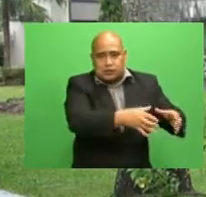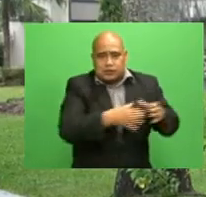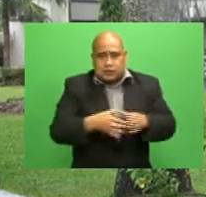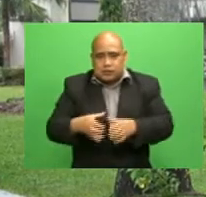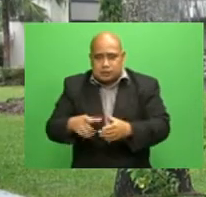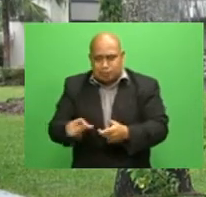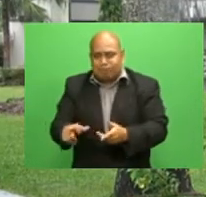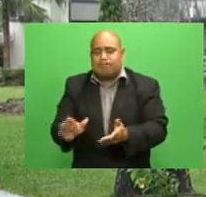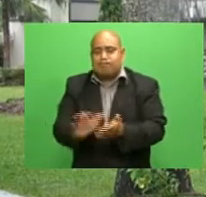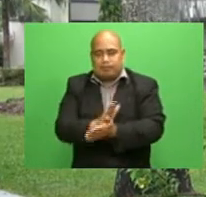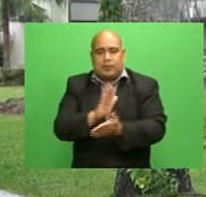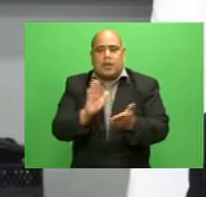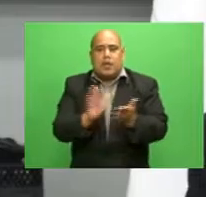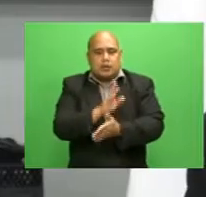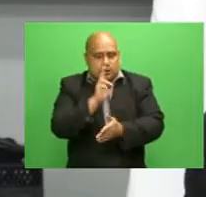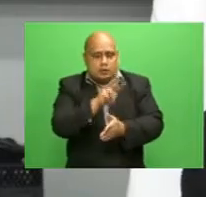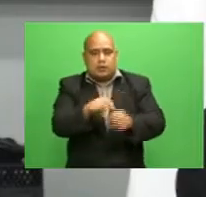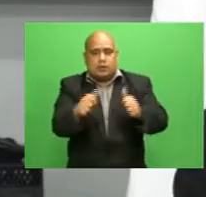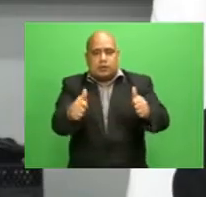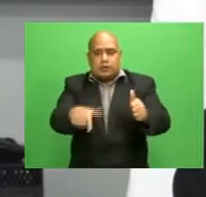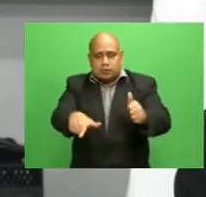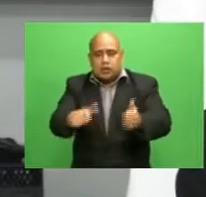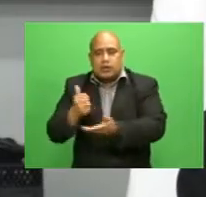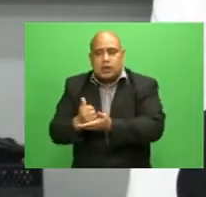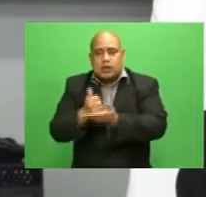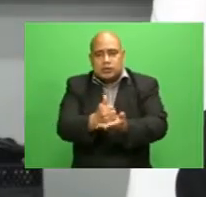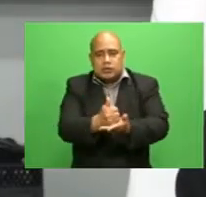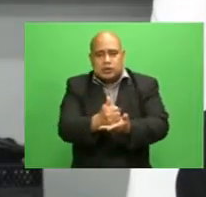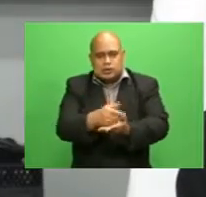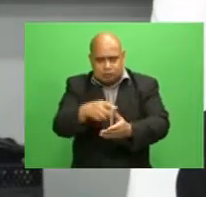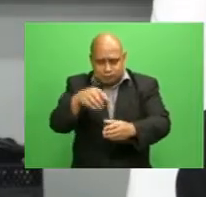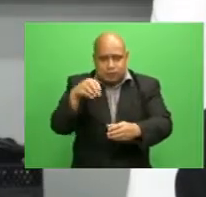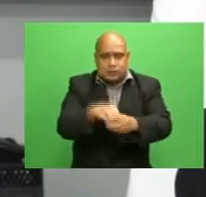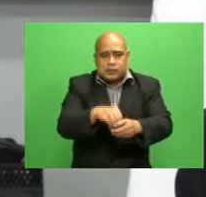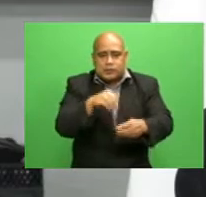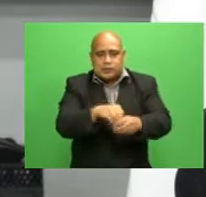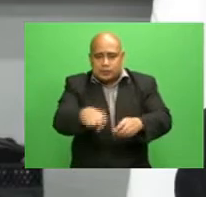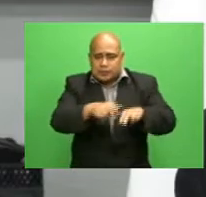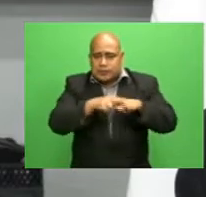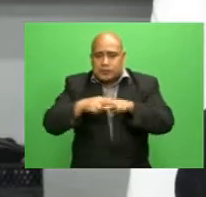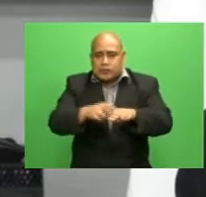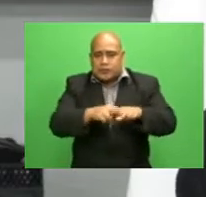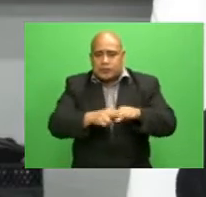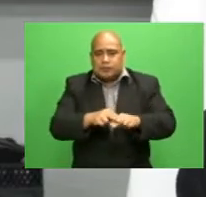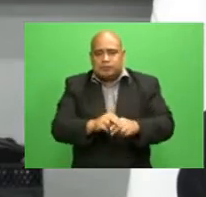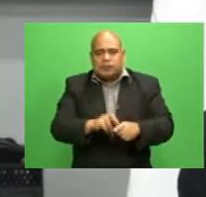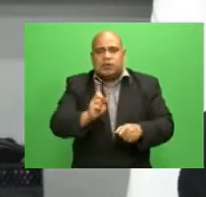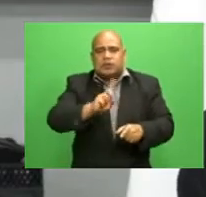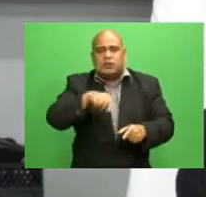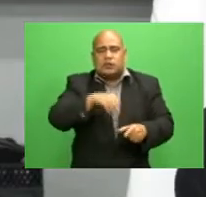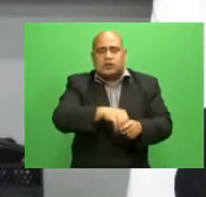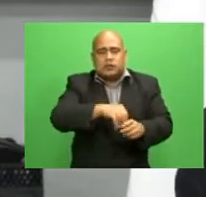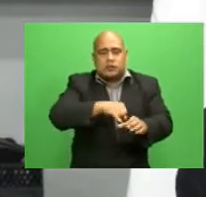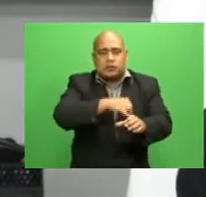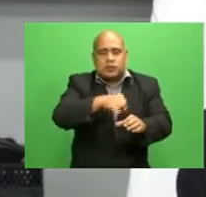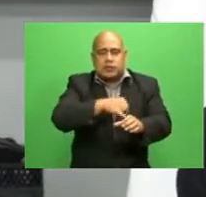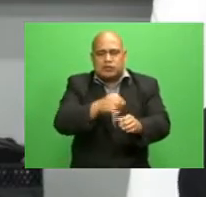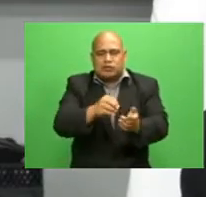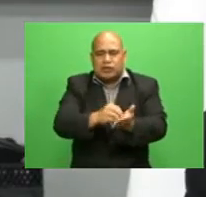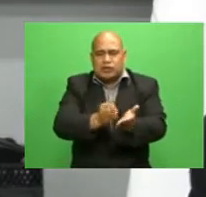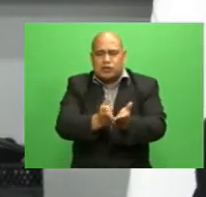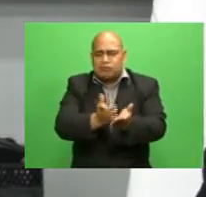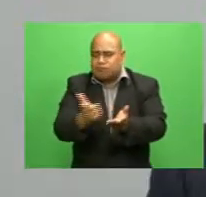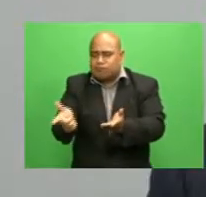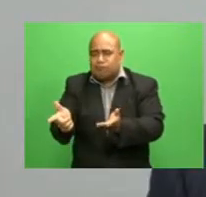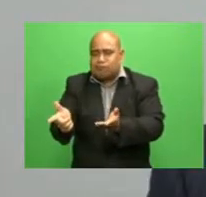areas in which we've had support, including the Fiji Pharmaceutical Services, which has had support from the government